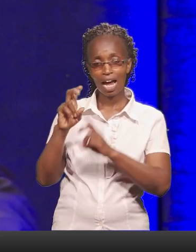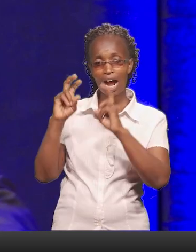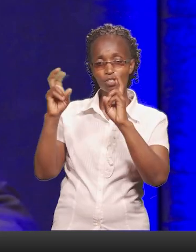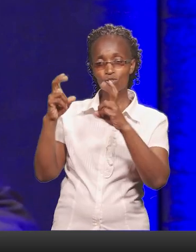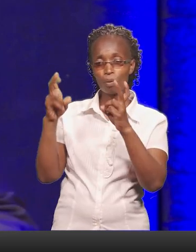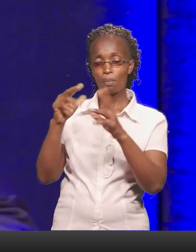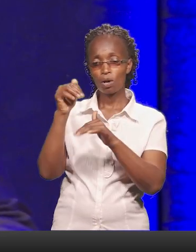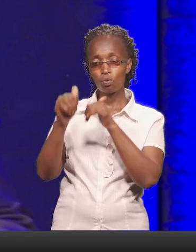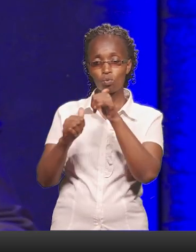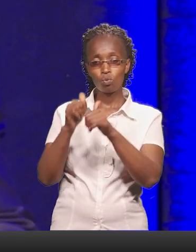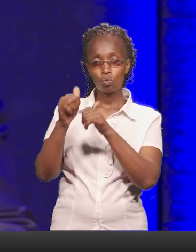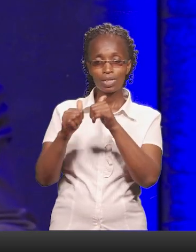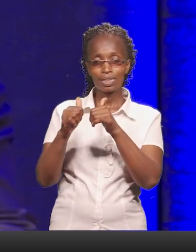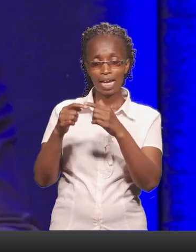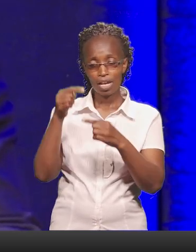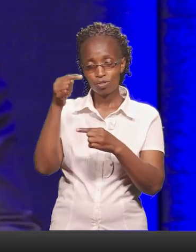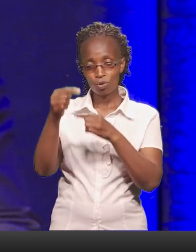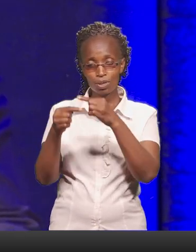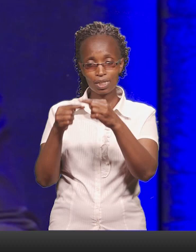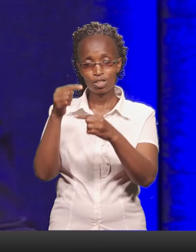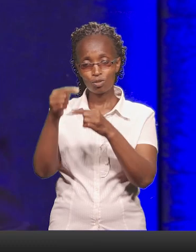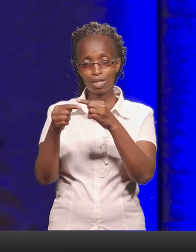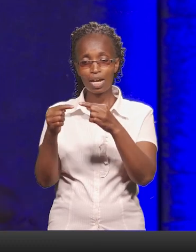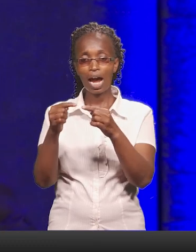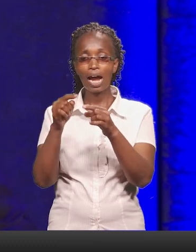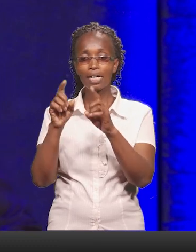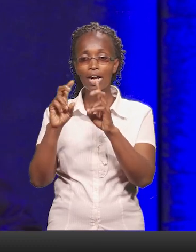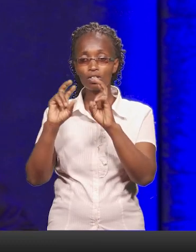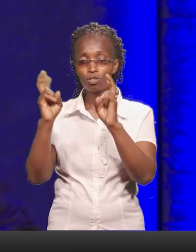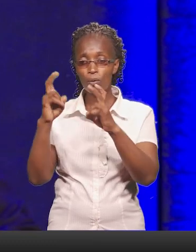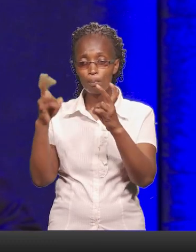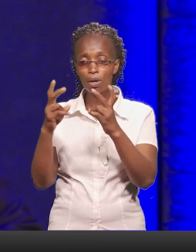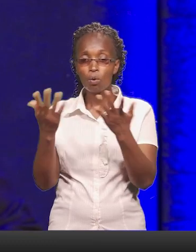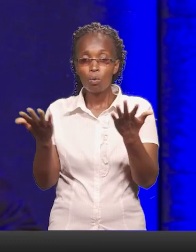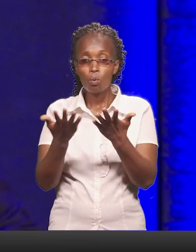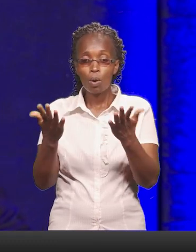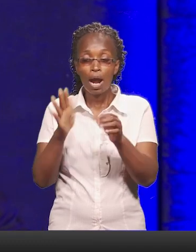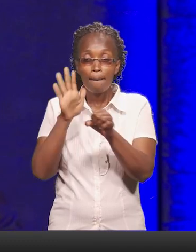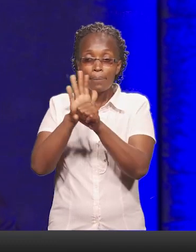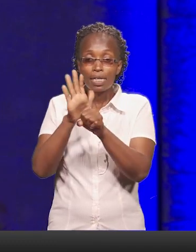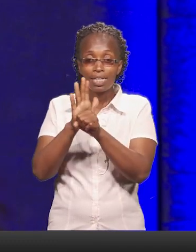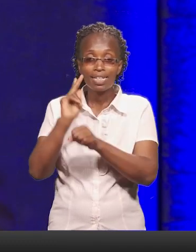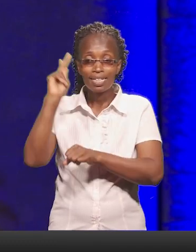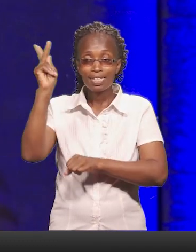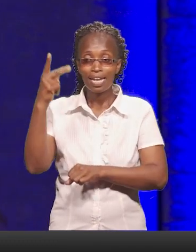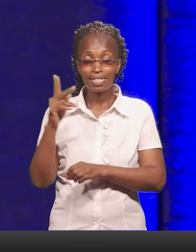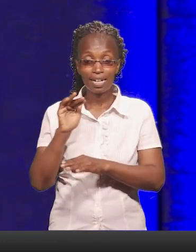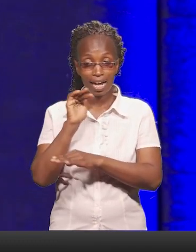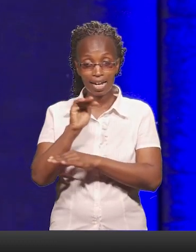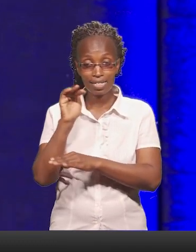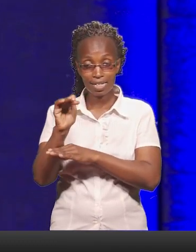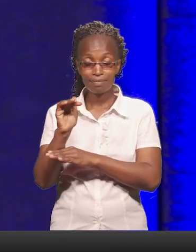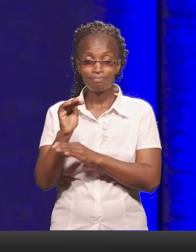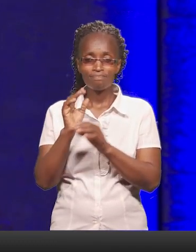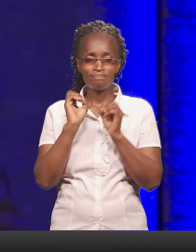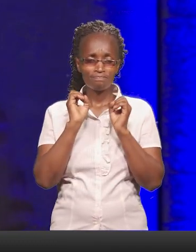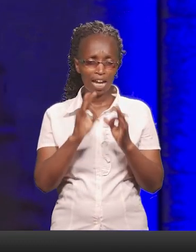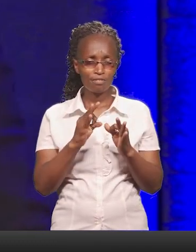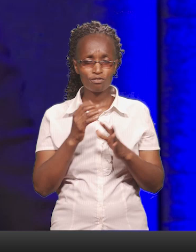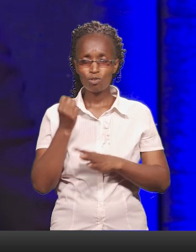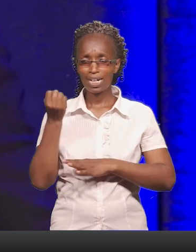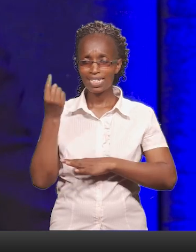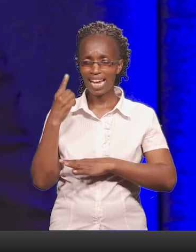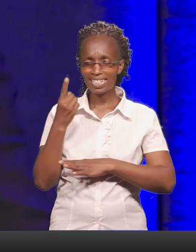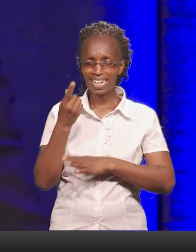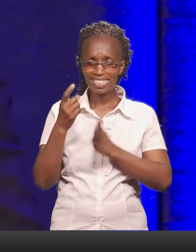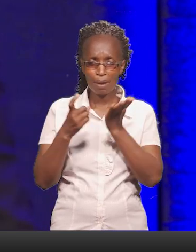That's a matter that is on the ballot, and that's a matter that many Kenyans, in fact, if you